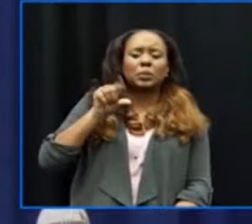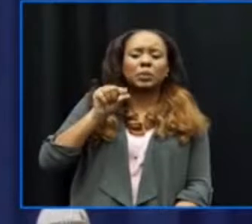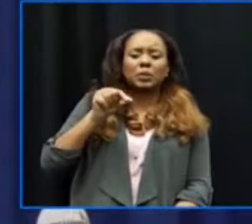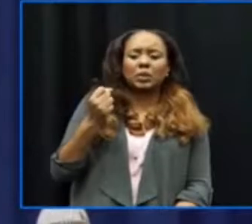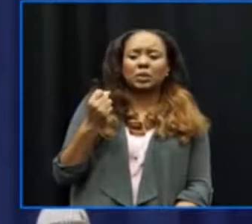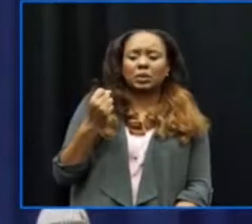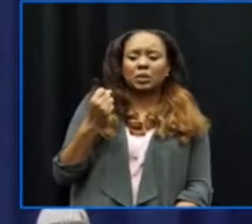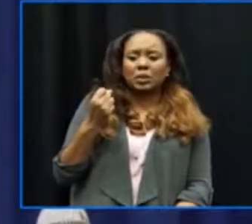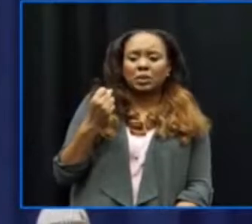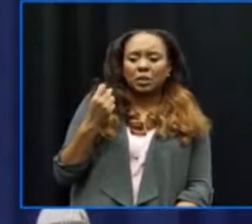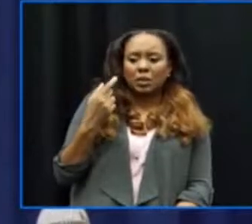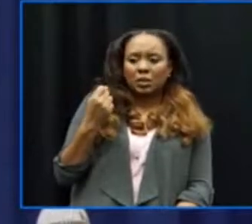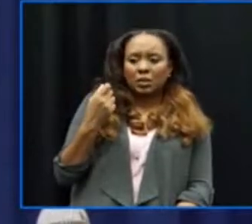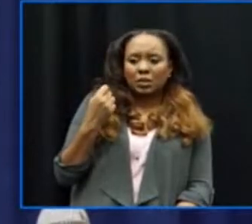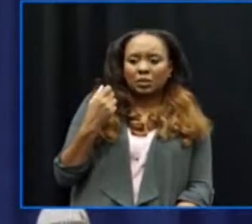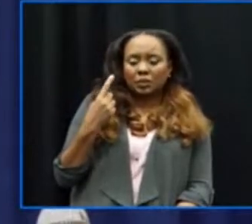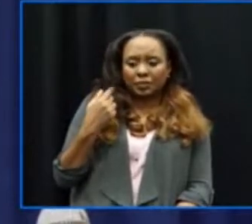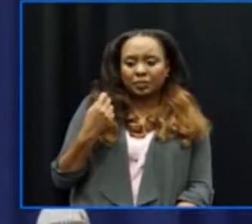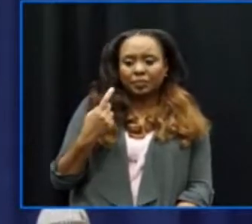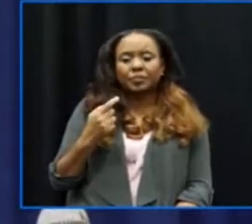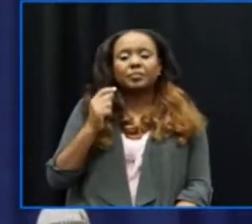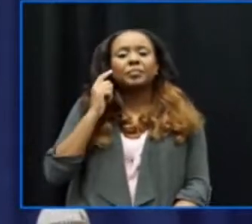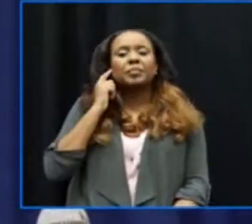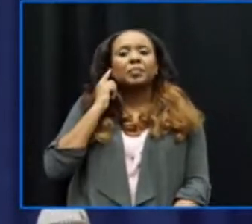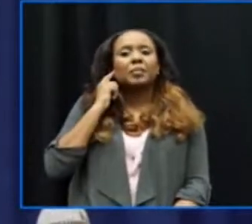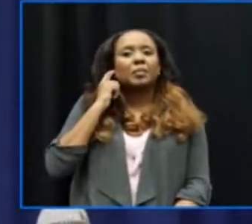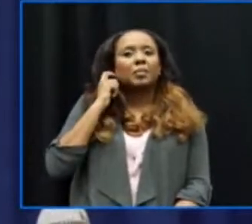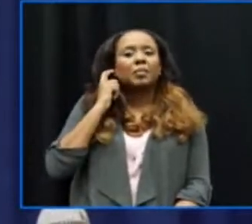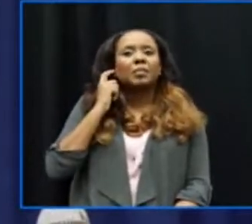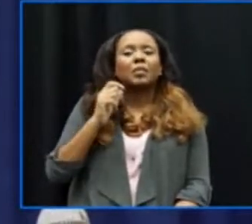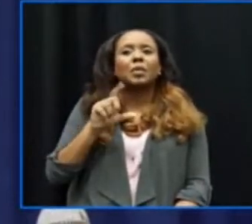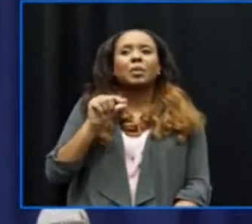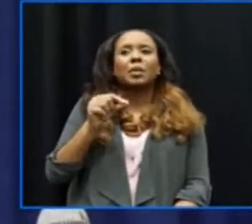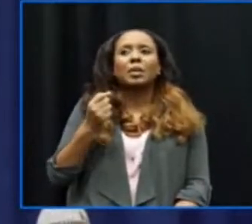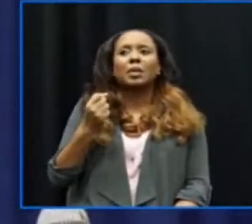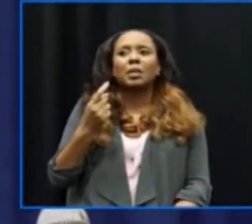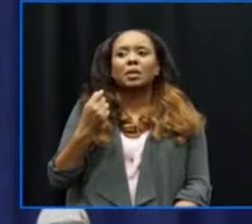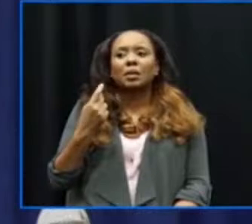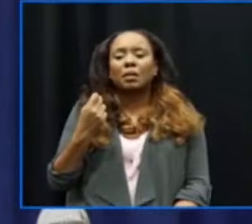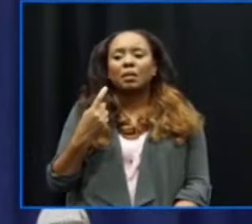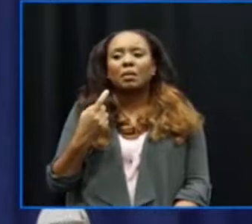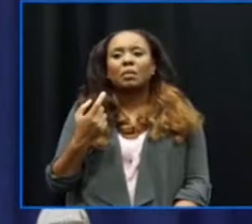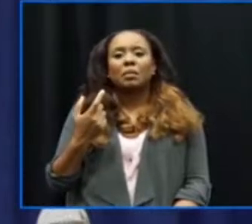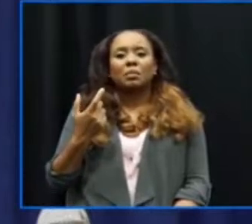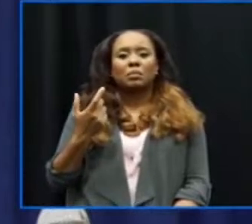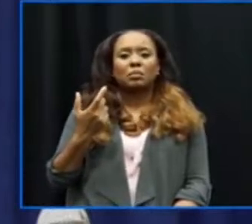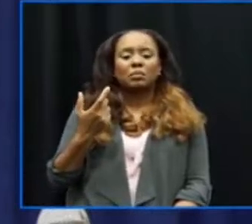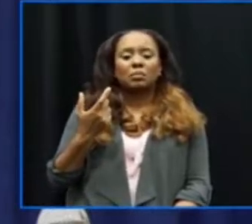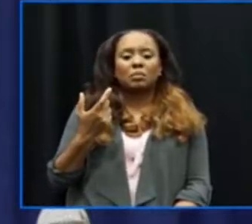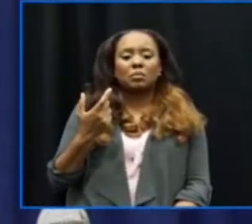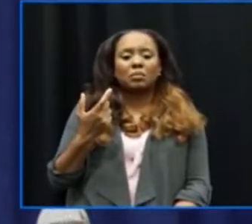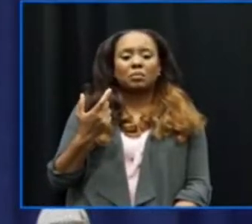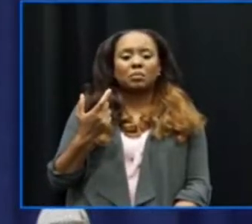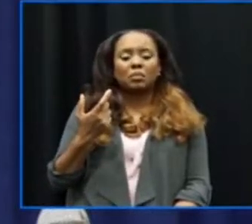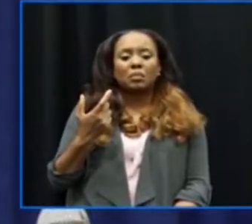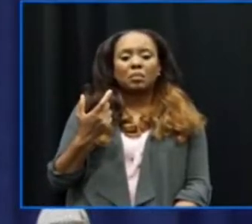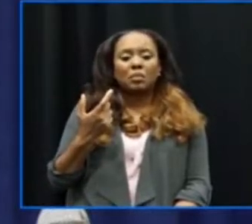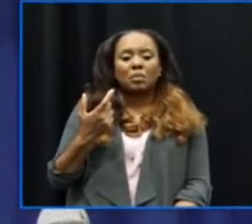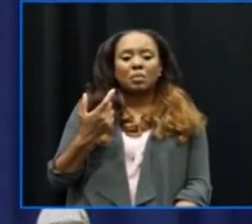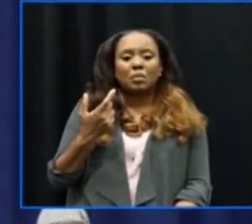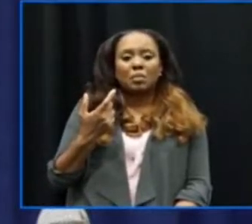those reform measures that were taken in 2003, 2006, we were practically back to square